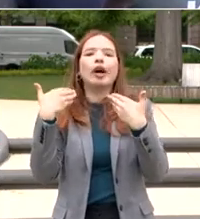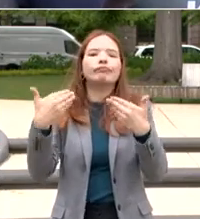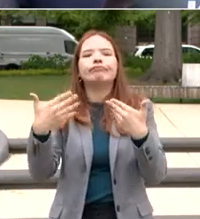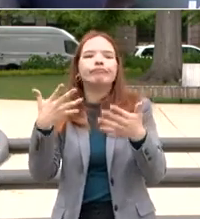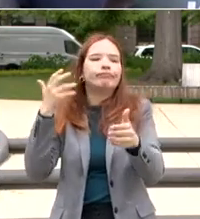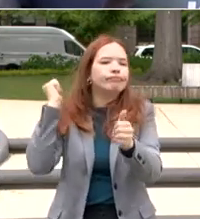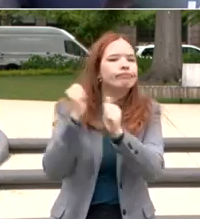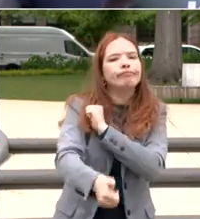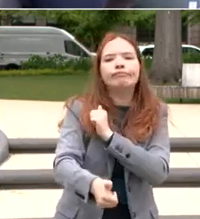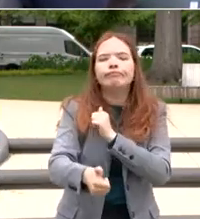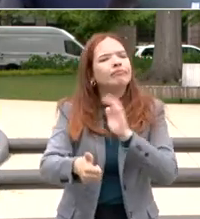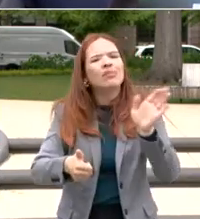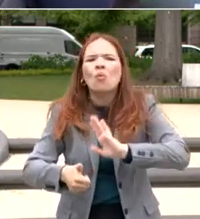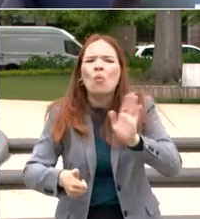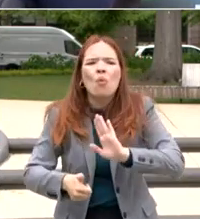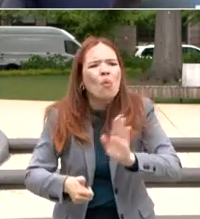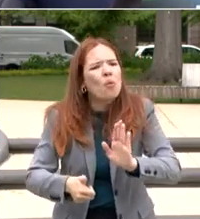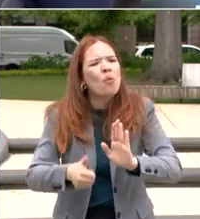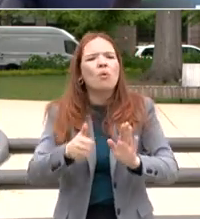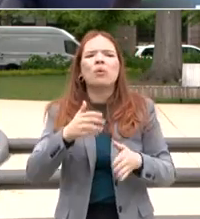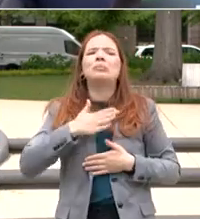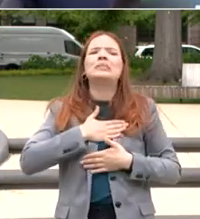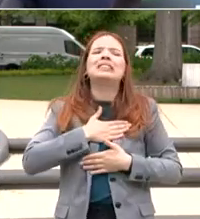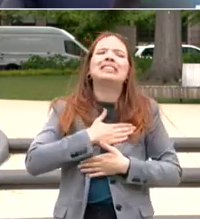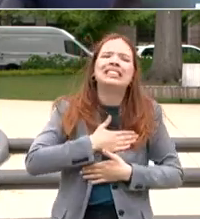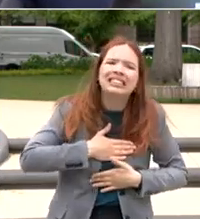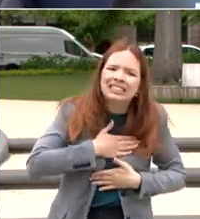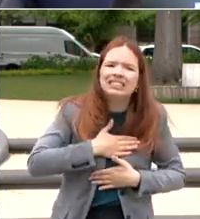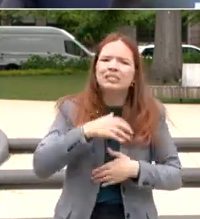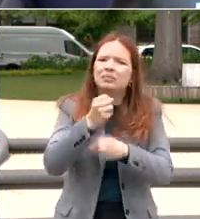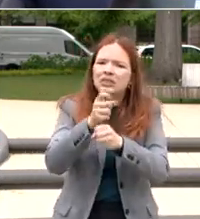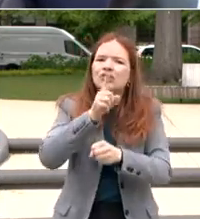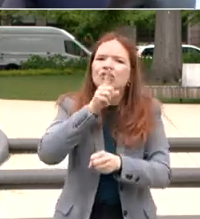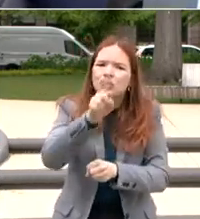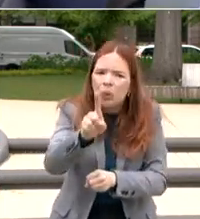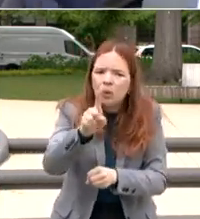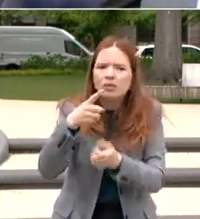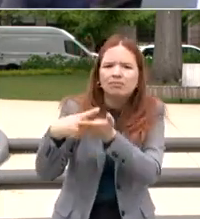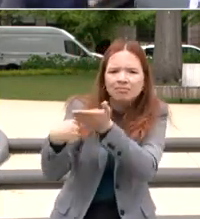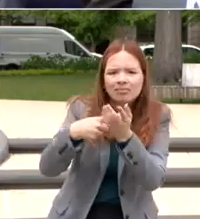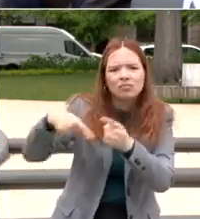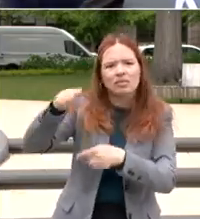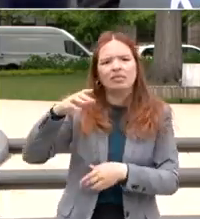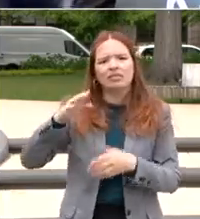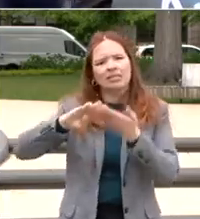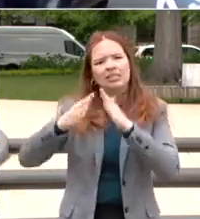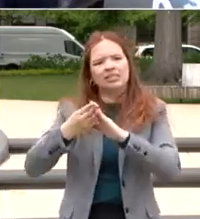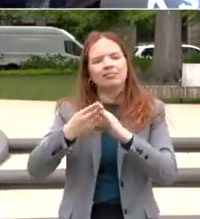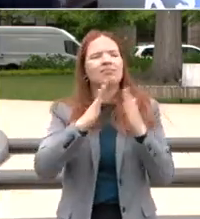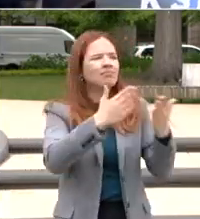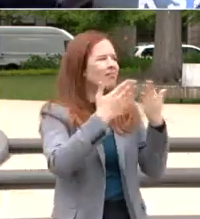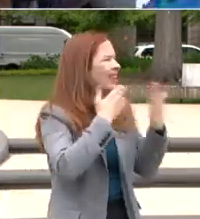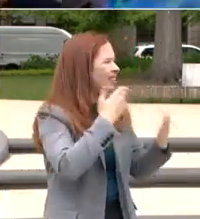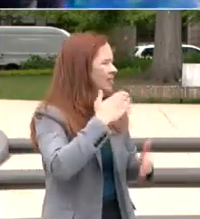our community and revitalize our downtown. Thank you very much. Thanks, Mayor. Thank you.